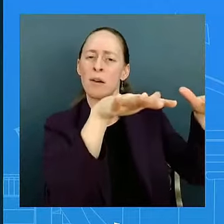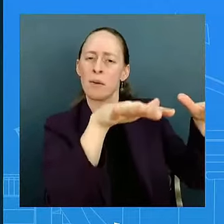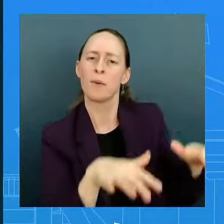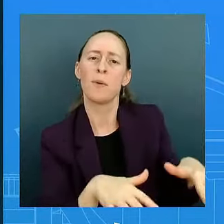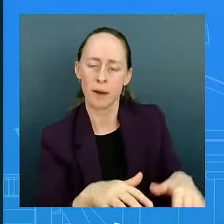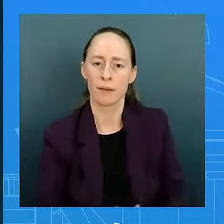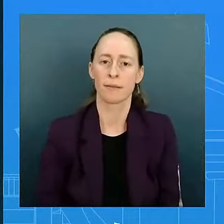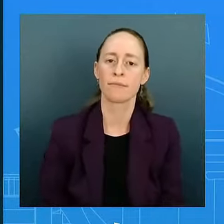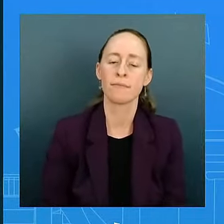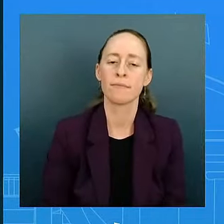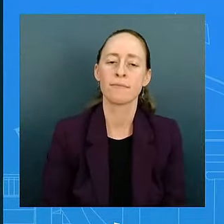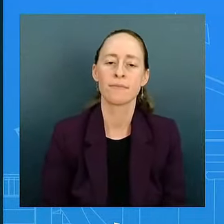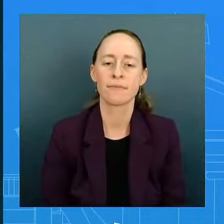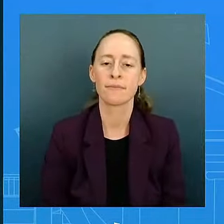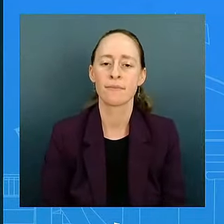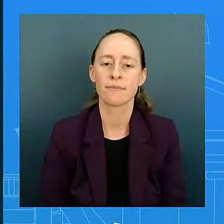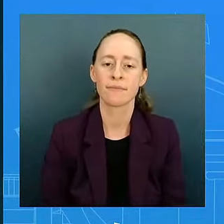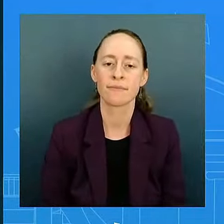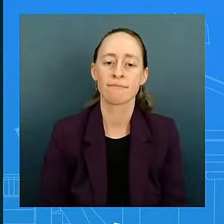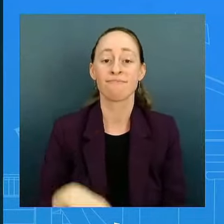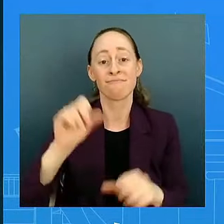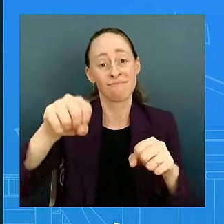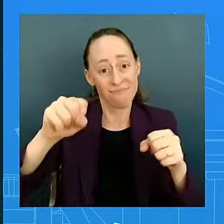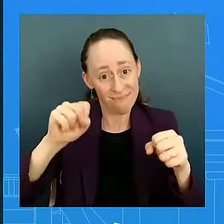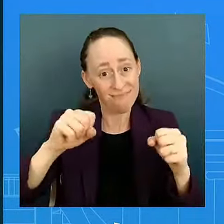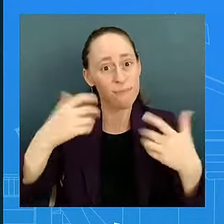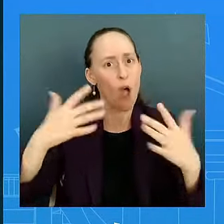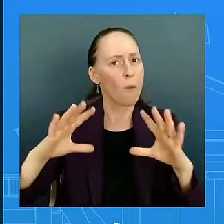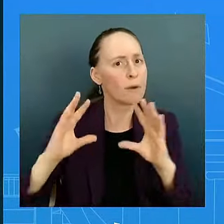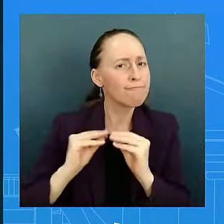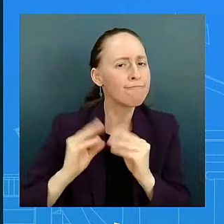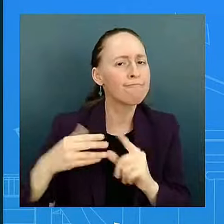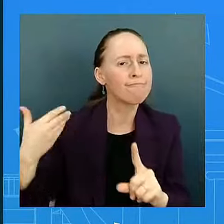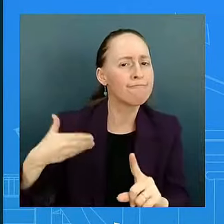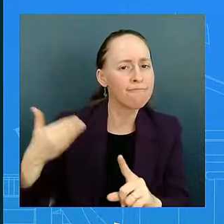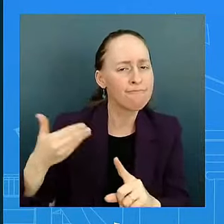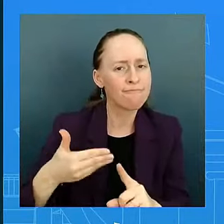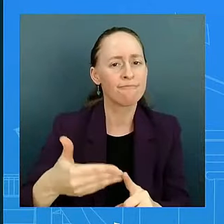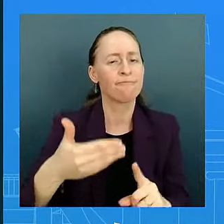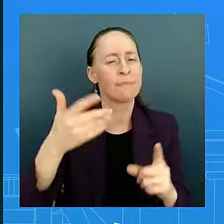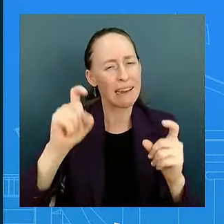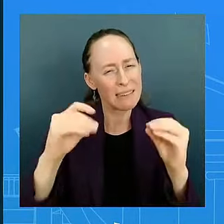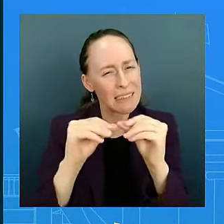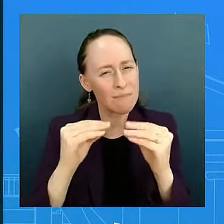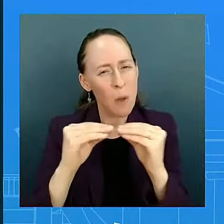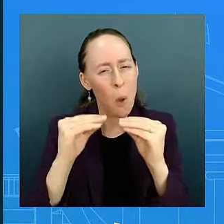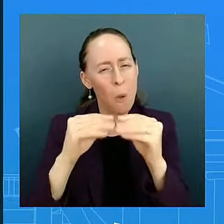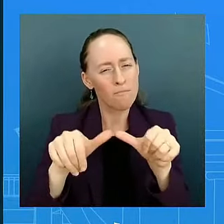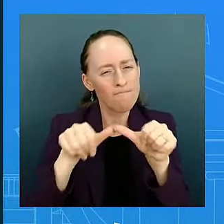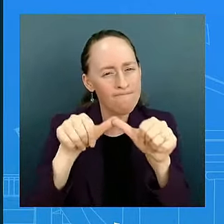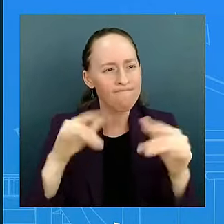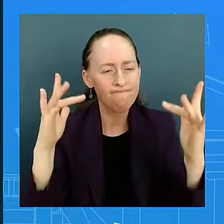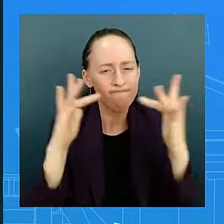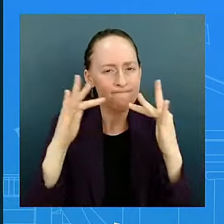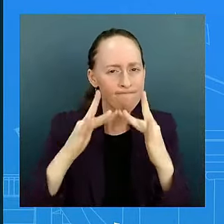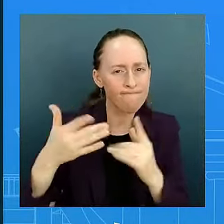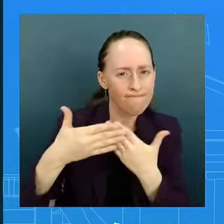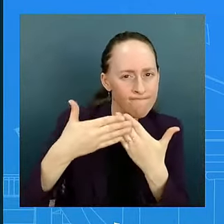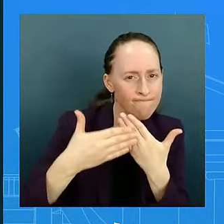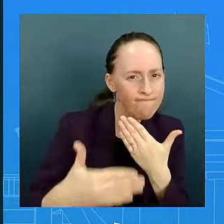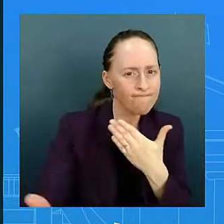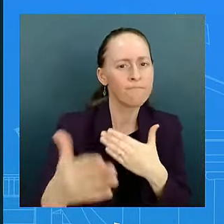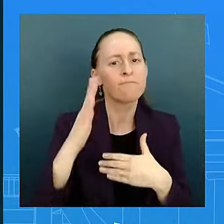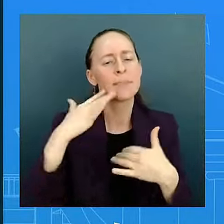conversations happen. We have to continue. We have to continue to have these conversations. The president's going to do that, as you have seen in the